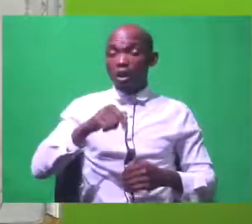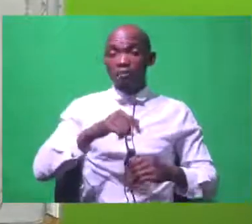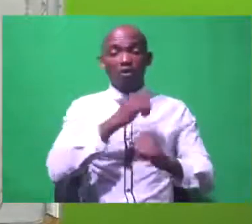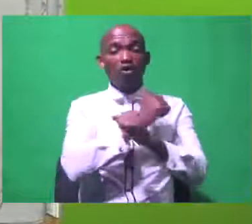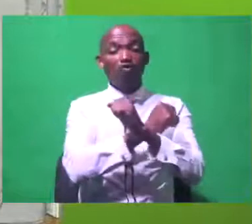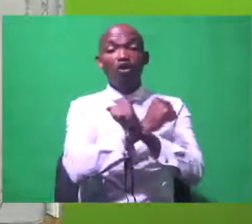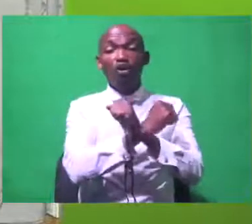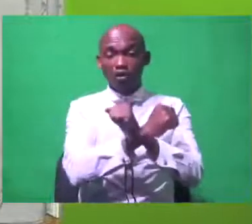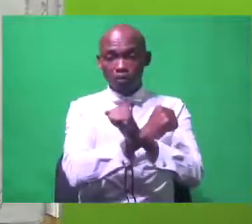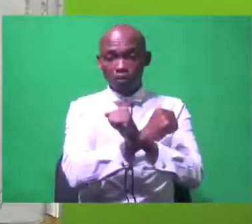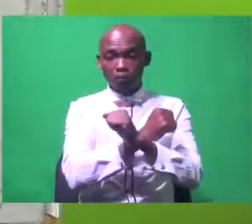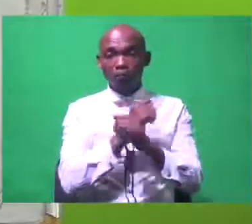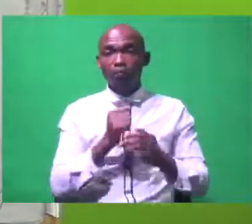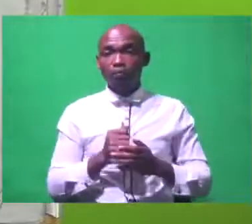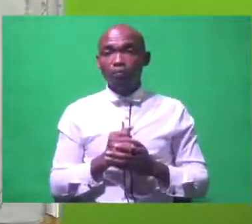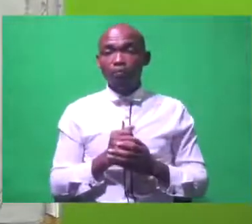Primitive